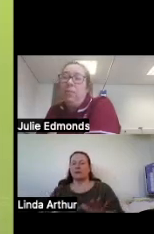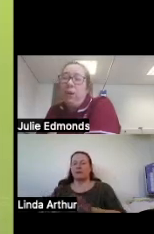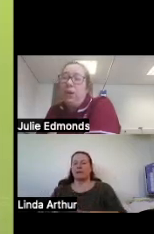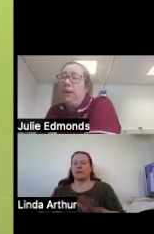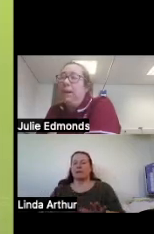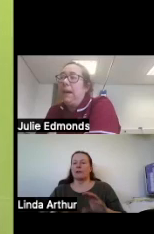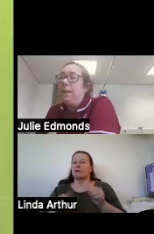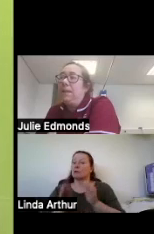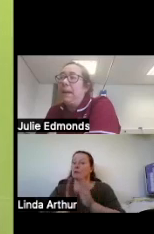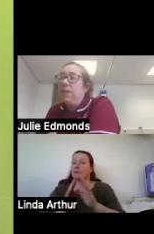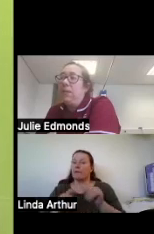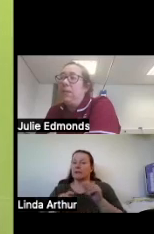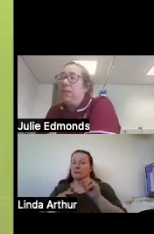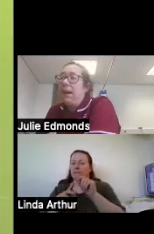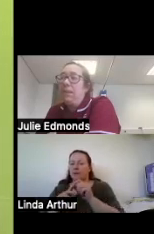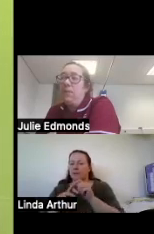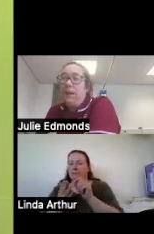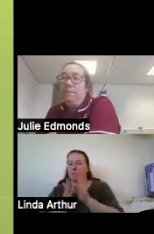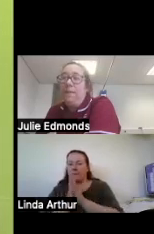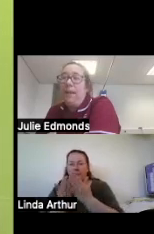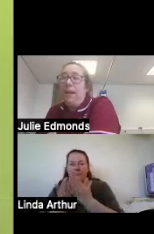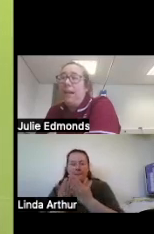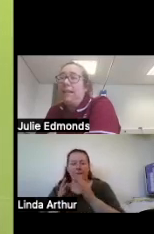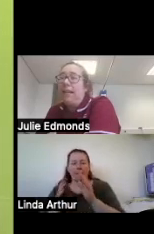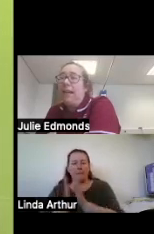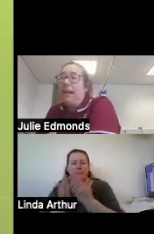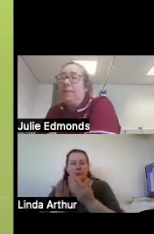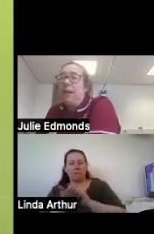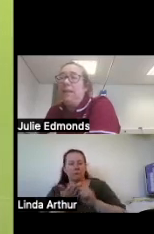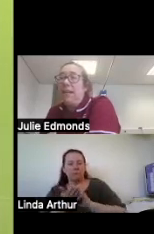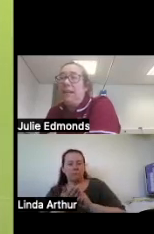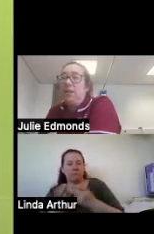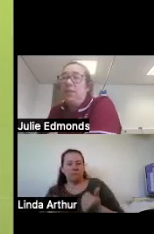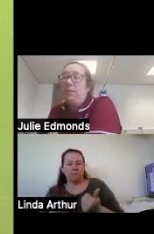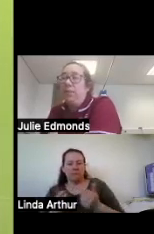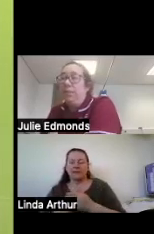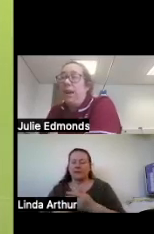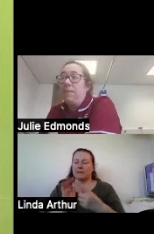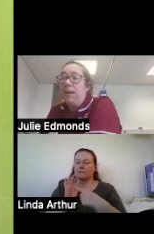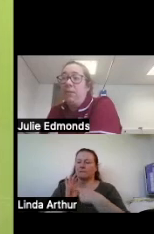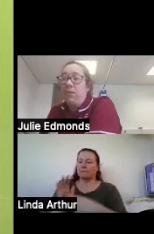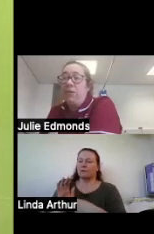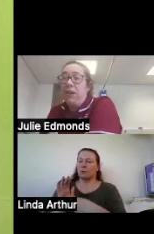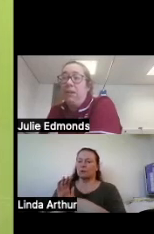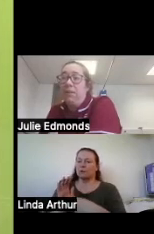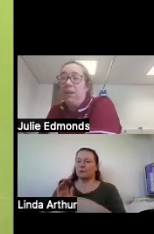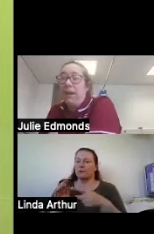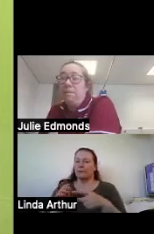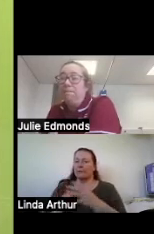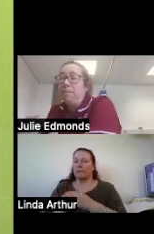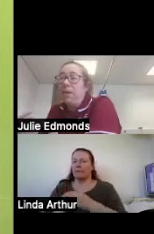good book. It's by an author called Max William. It actually sets out a program in order to